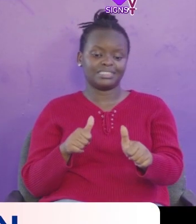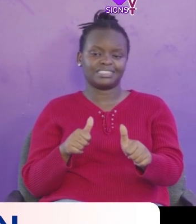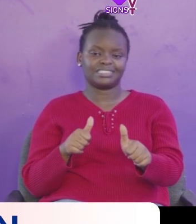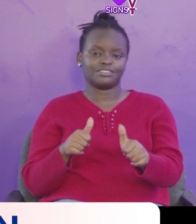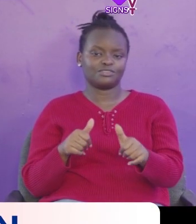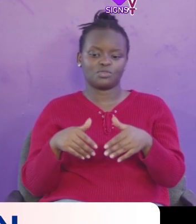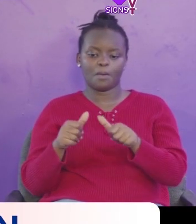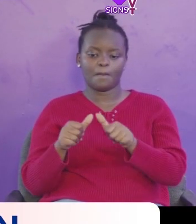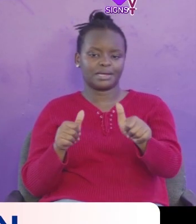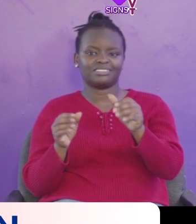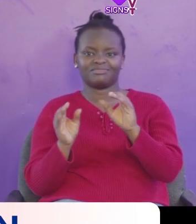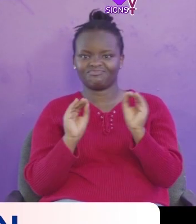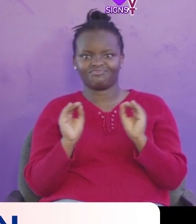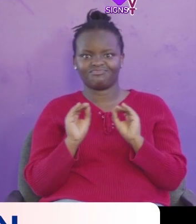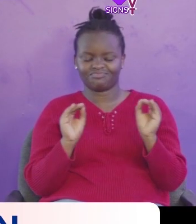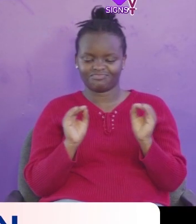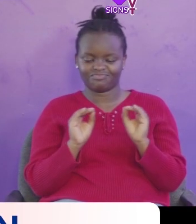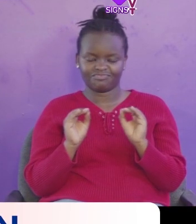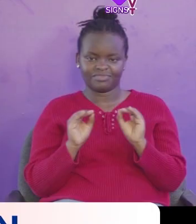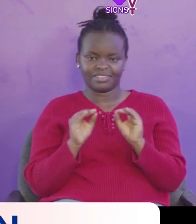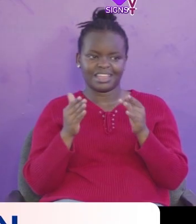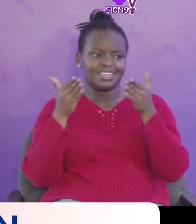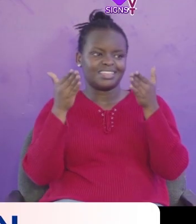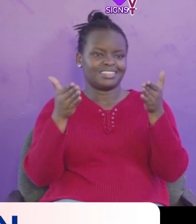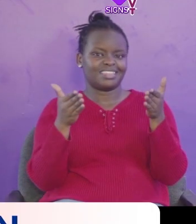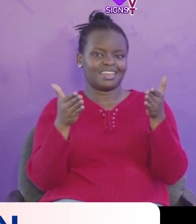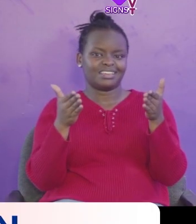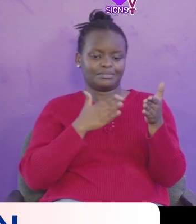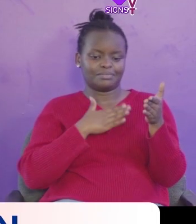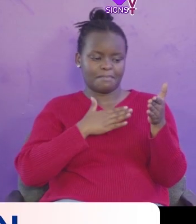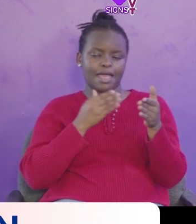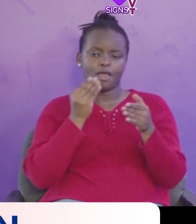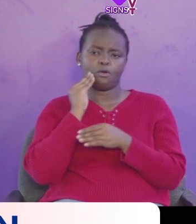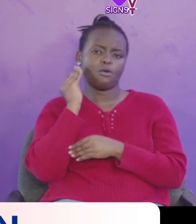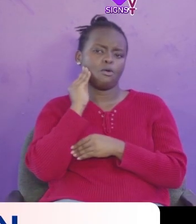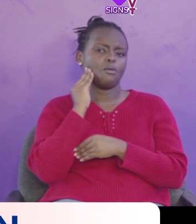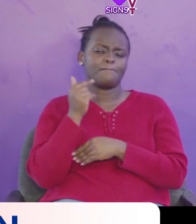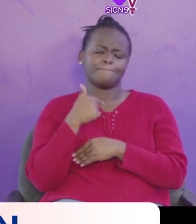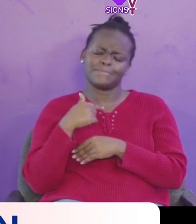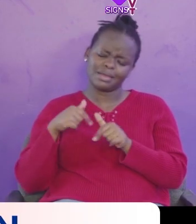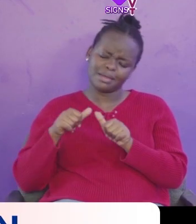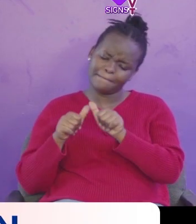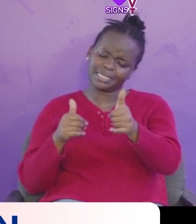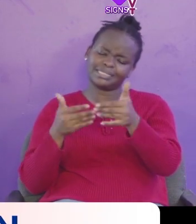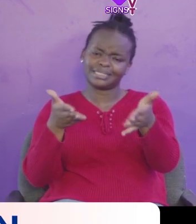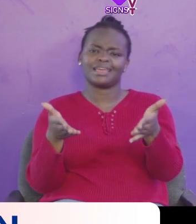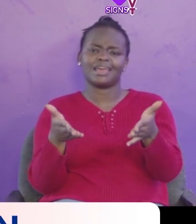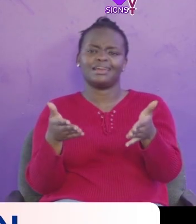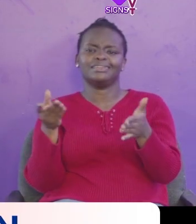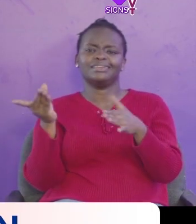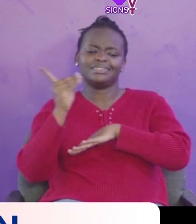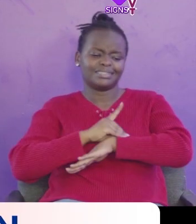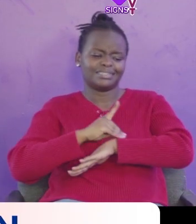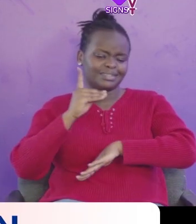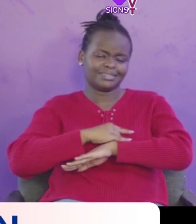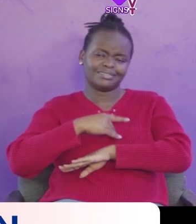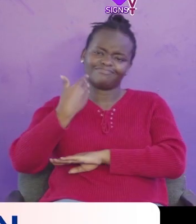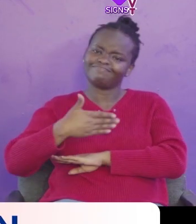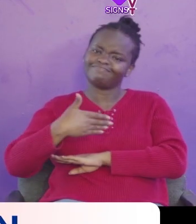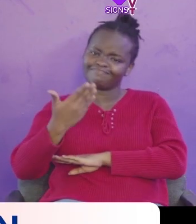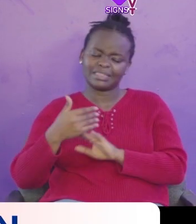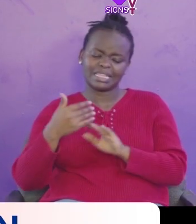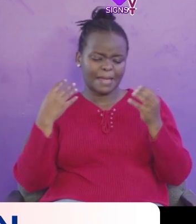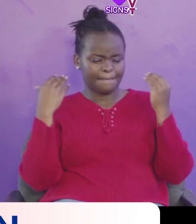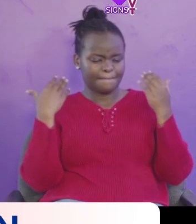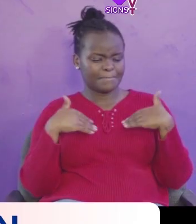like nothing. Huko ni my place of residence. Sasa napitanga daily. Watu wanagongana na mabike sana. Watu ni